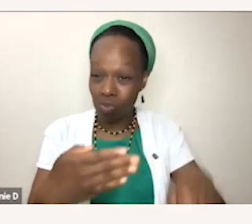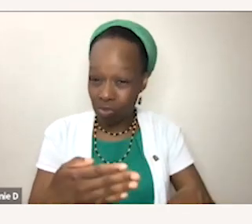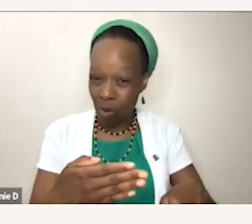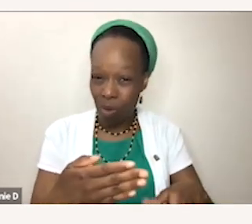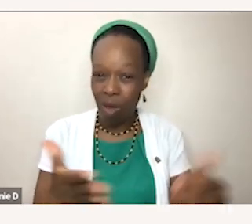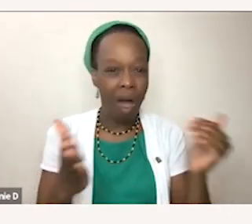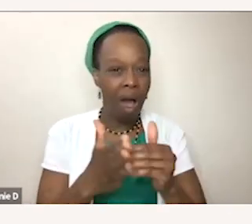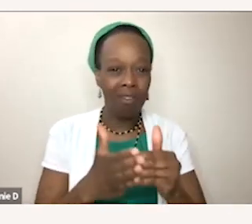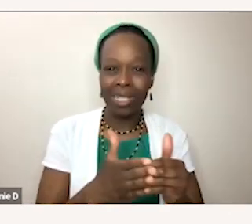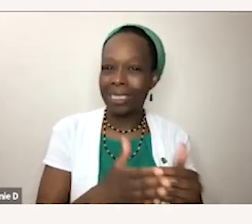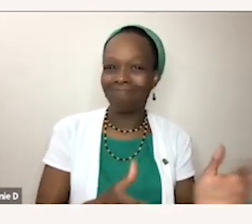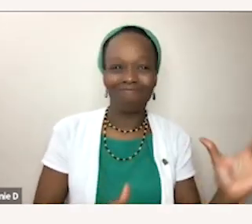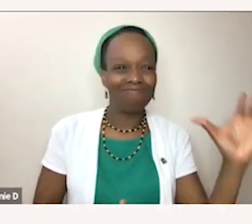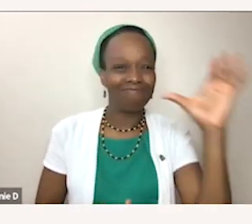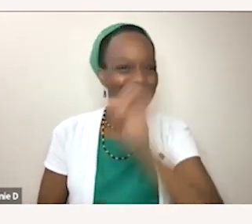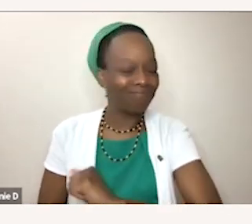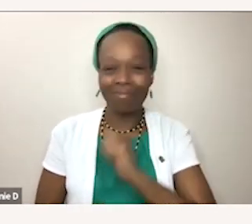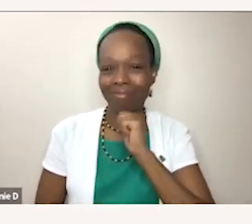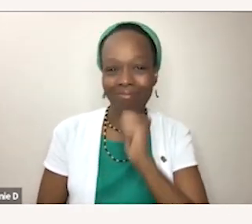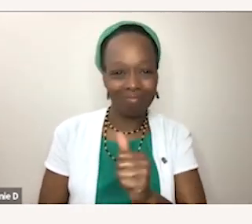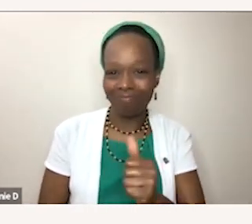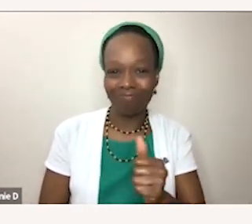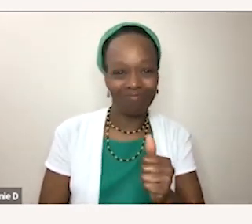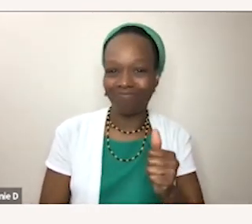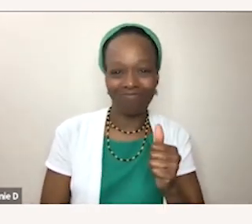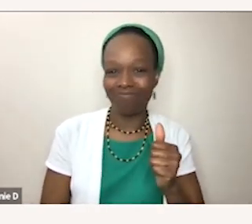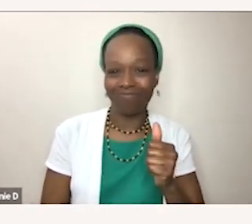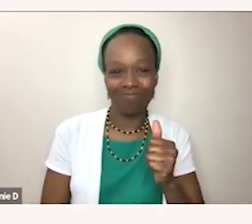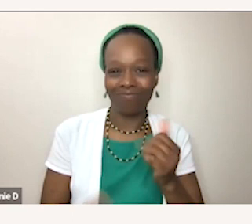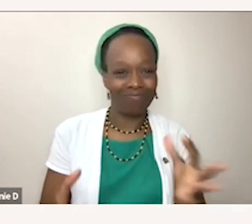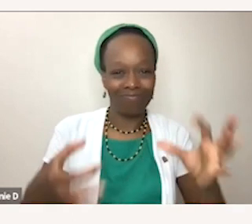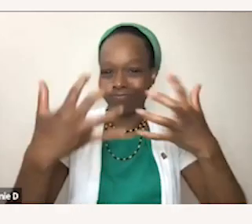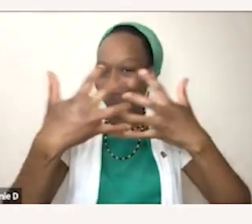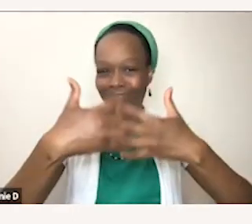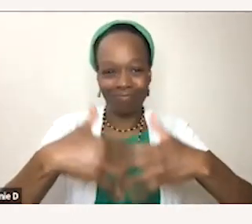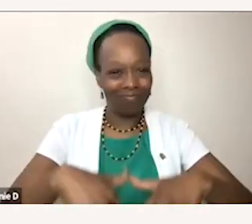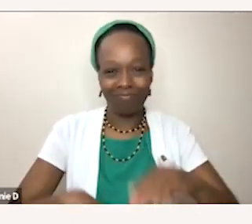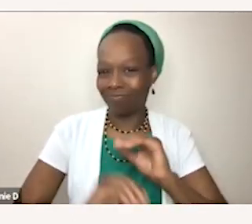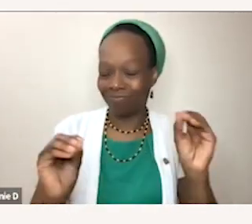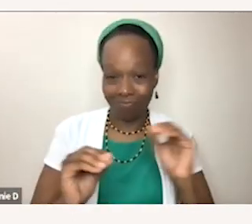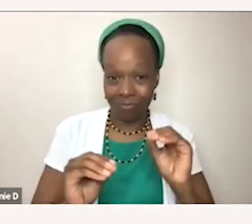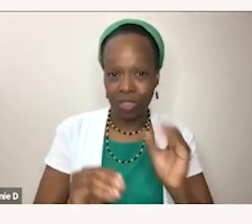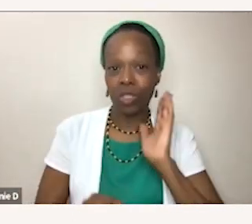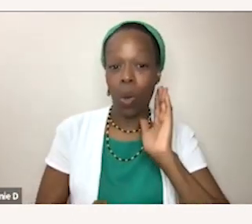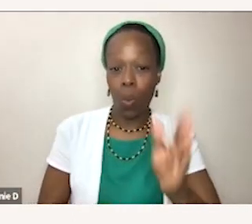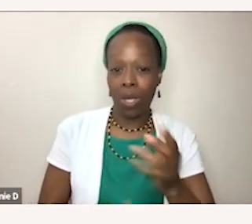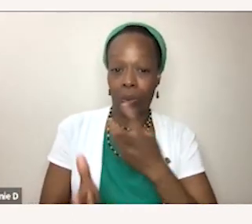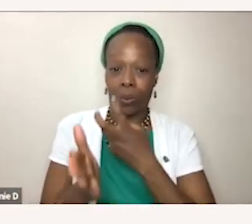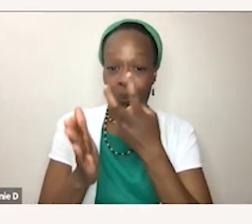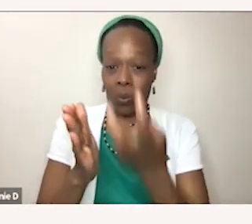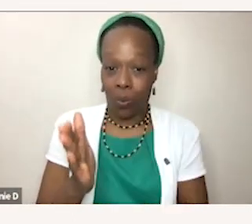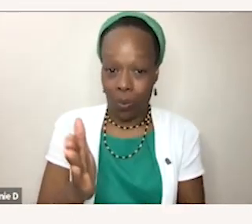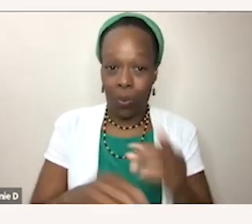the mark a little bit, so to speak. So that's something that we're going to dive into this